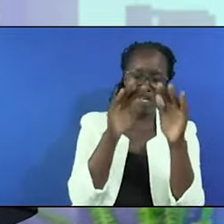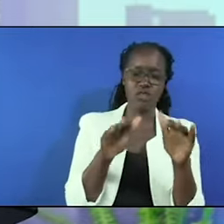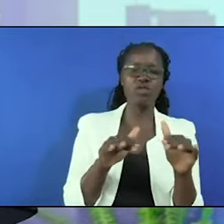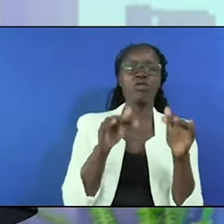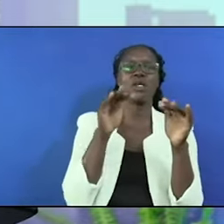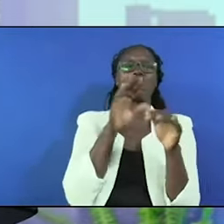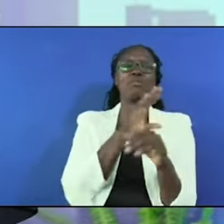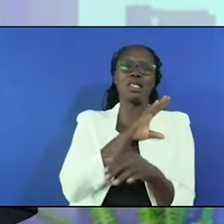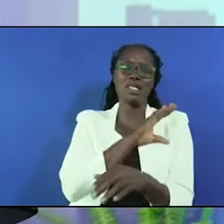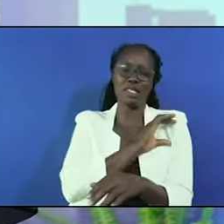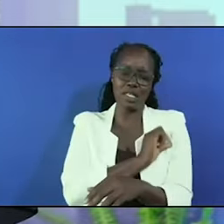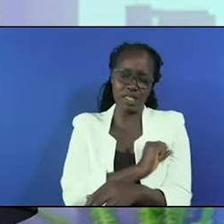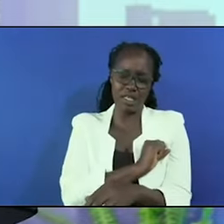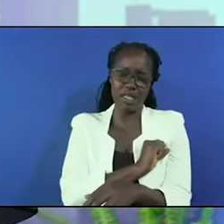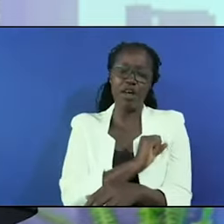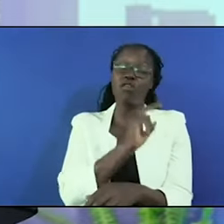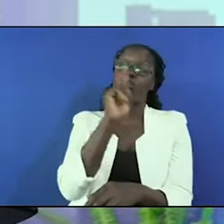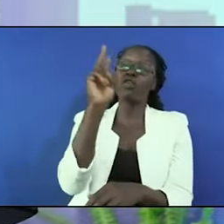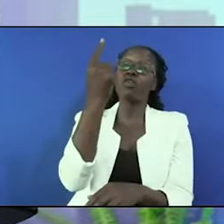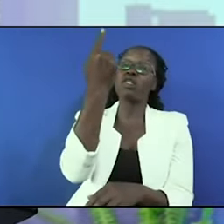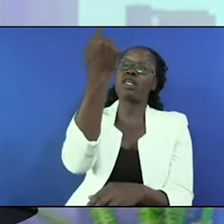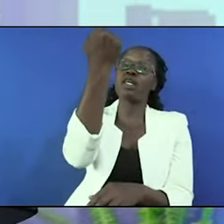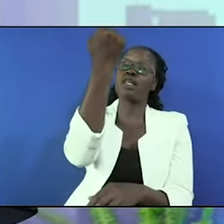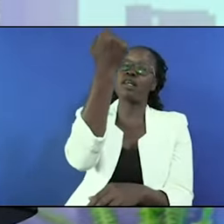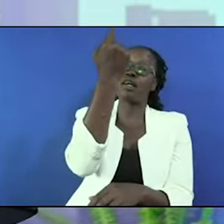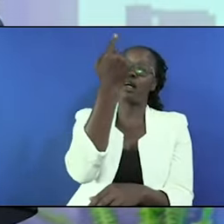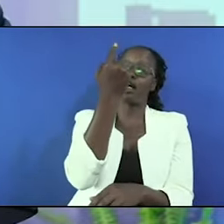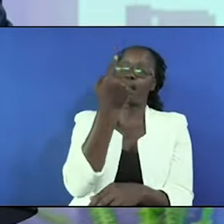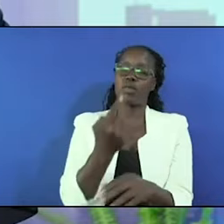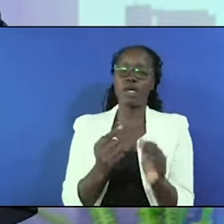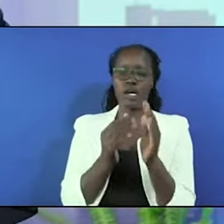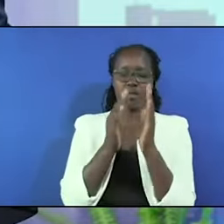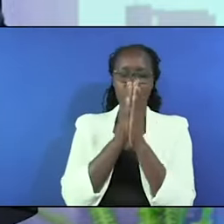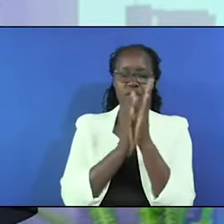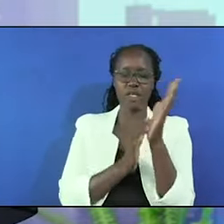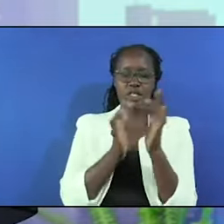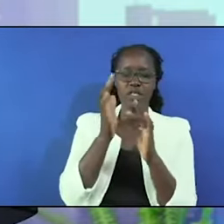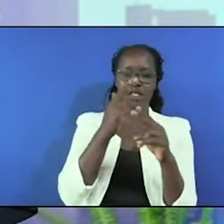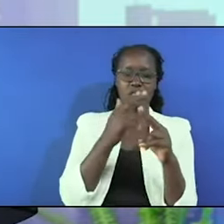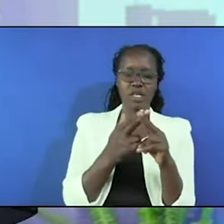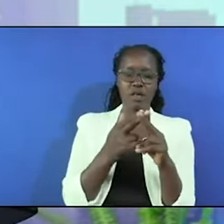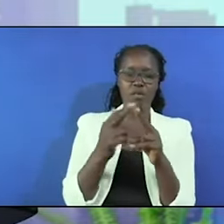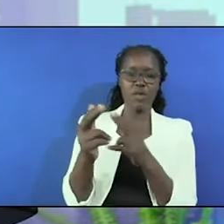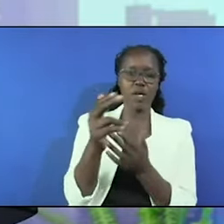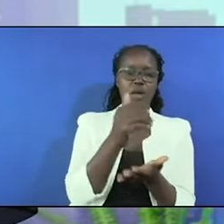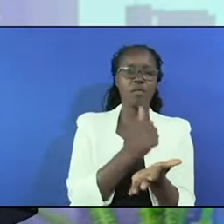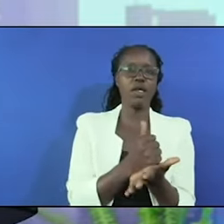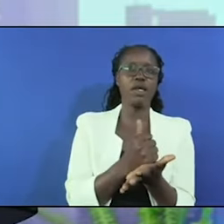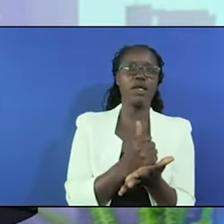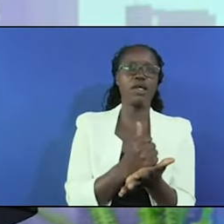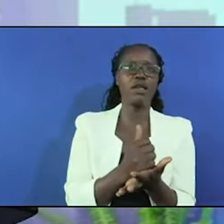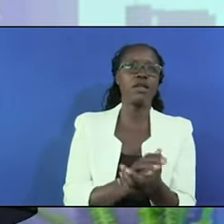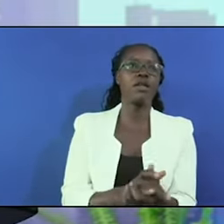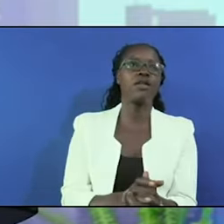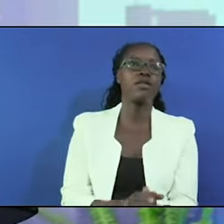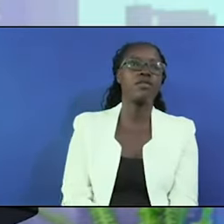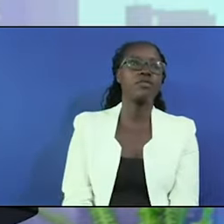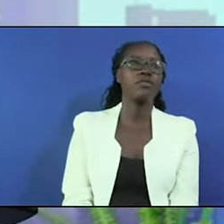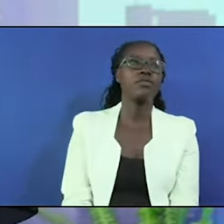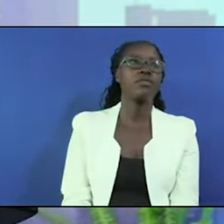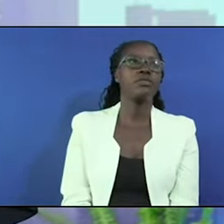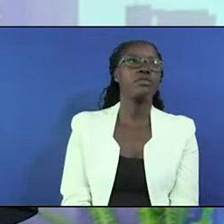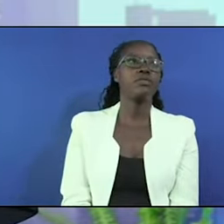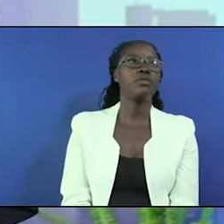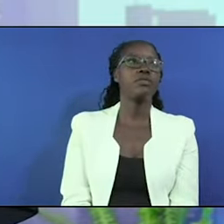wait patiently for your second coming. I pray in Jesus' name. Let